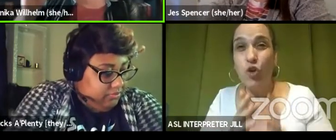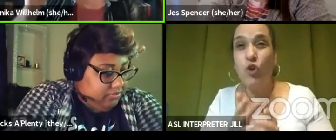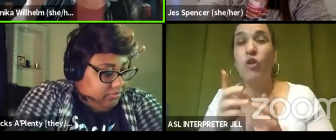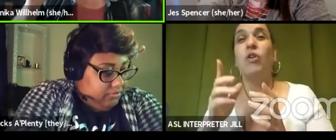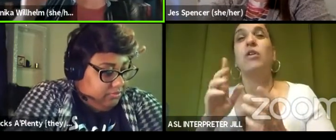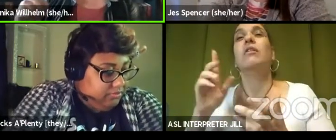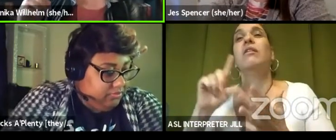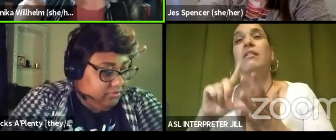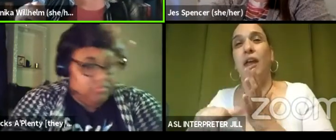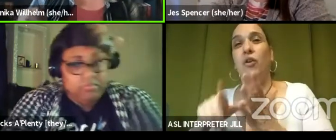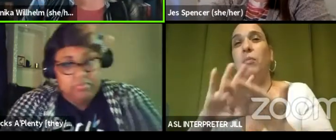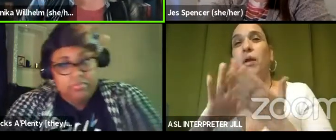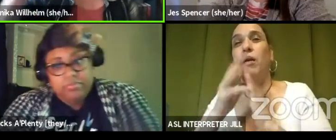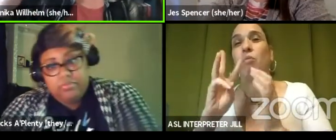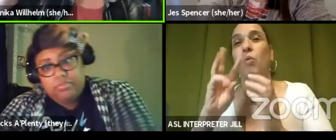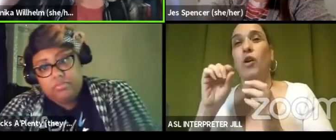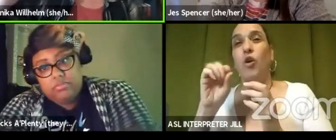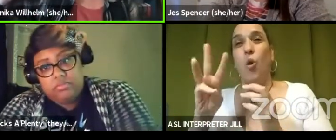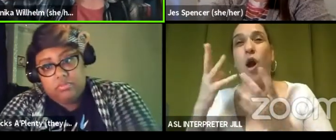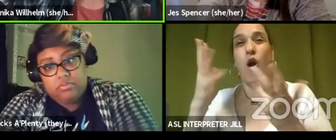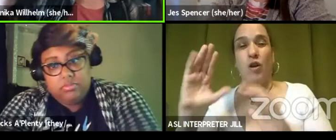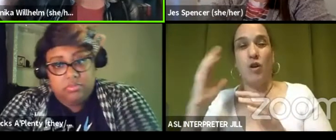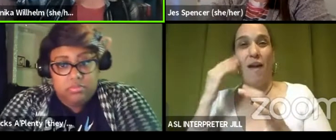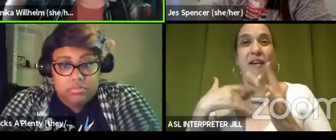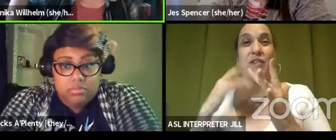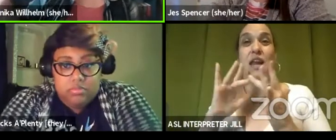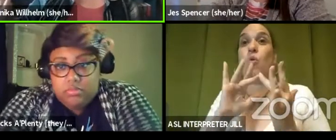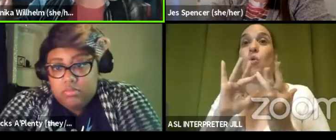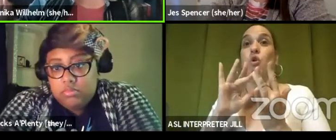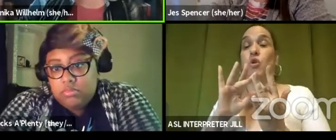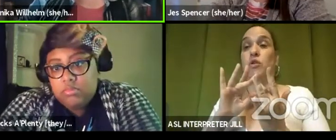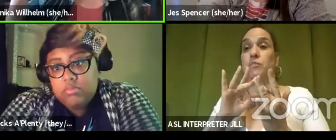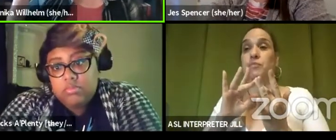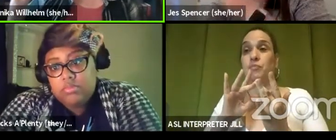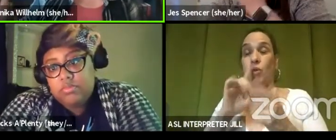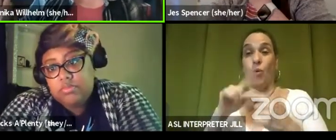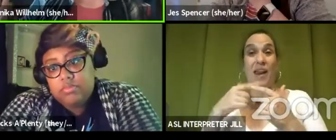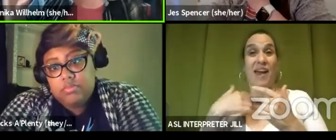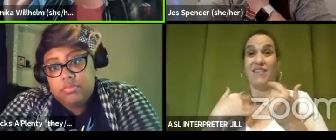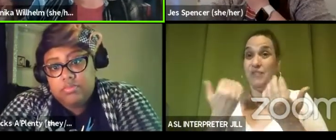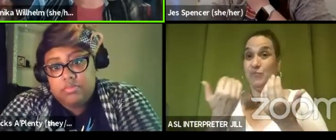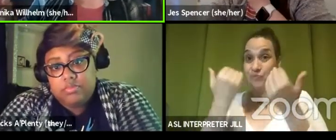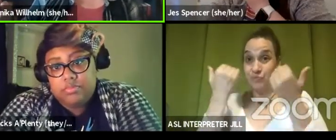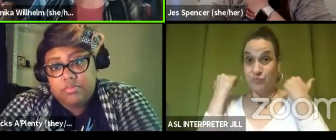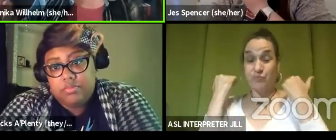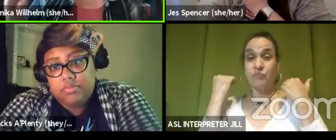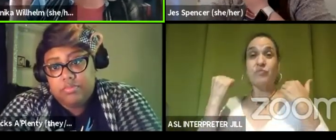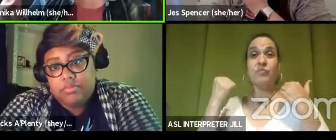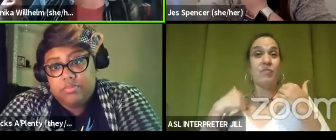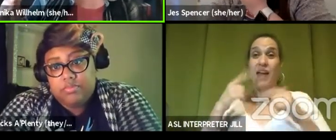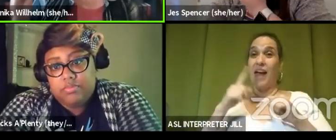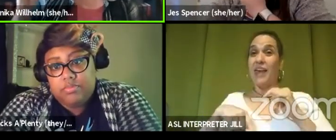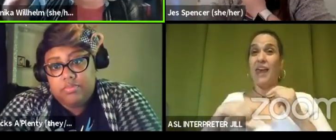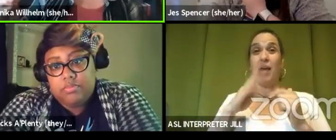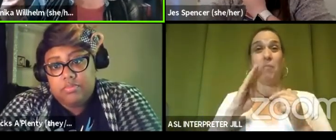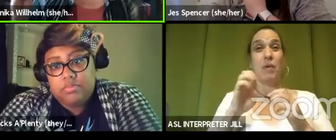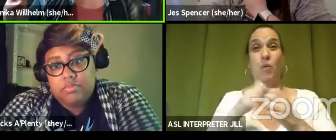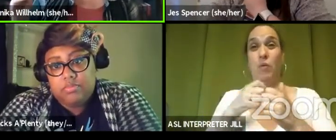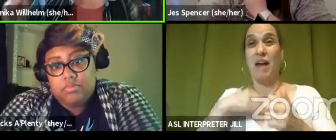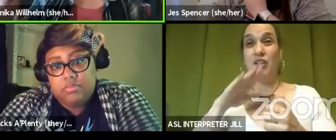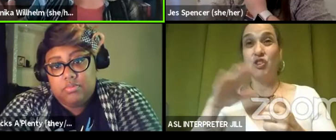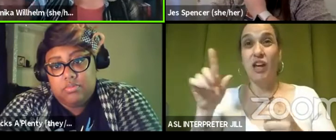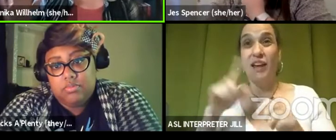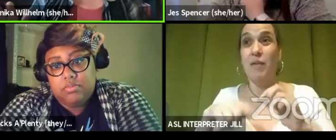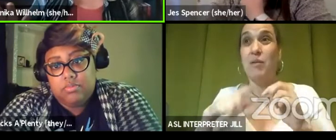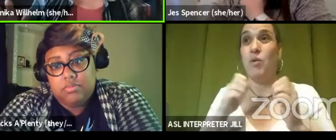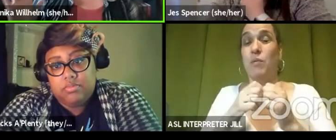up, that when the time came for me to be like, I am in over my head, I cannot be with my child for another minute, I need someone to